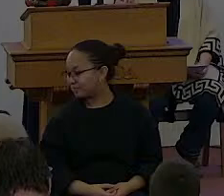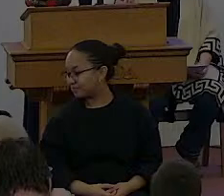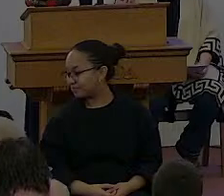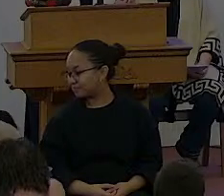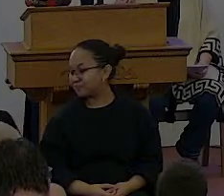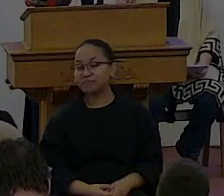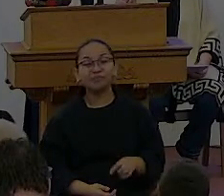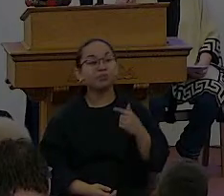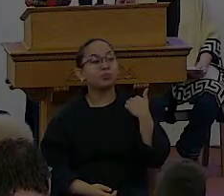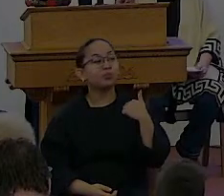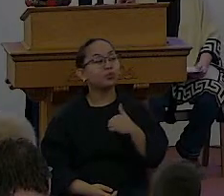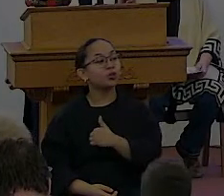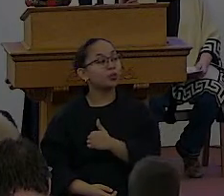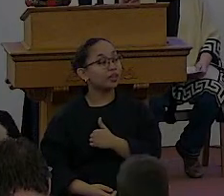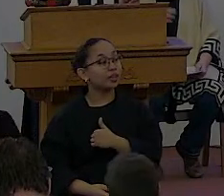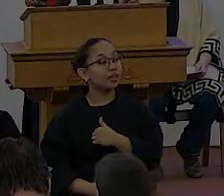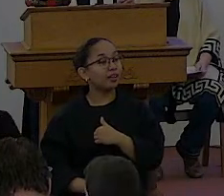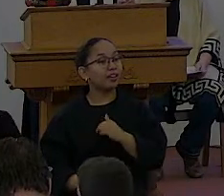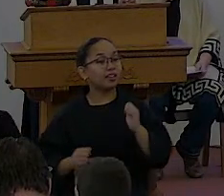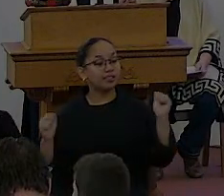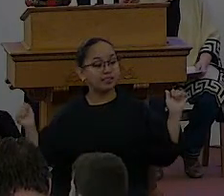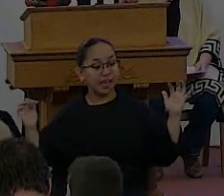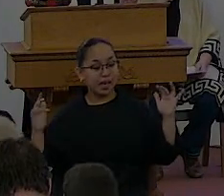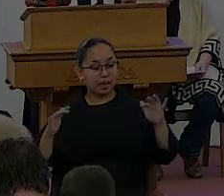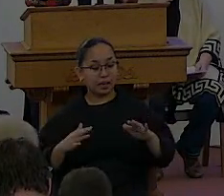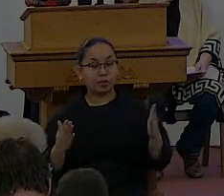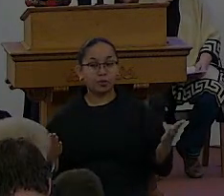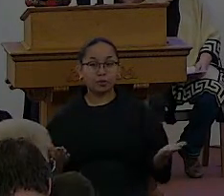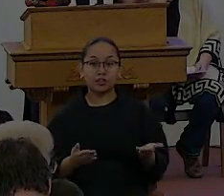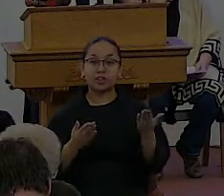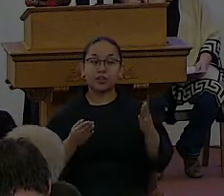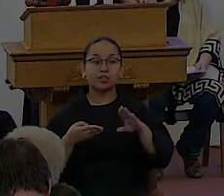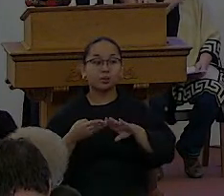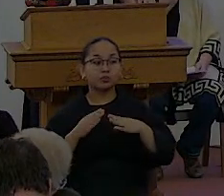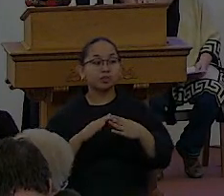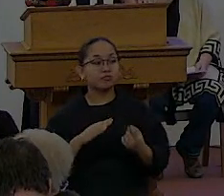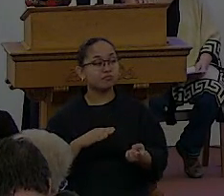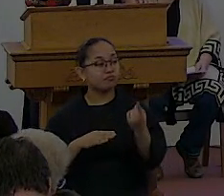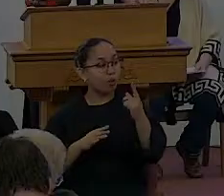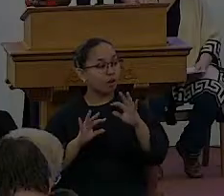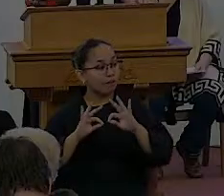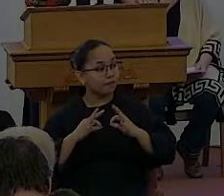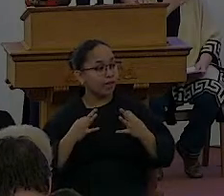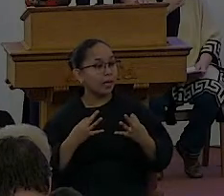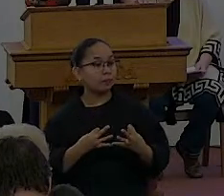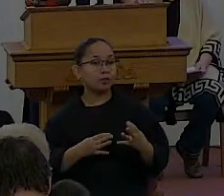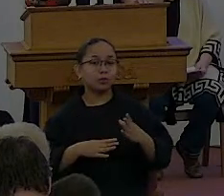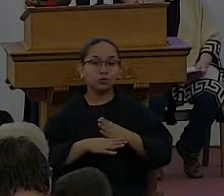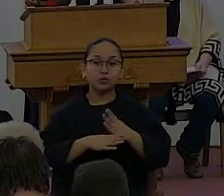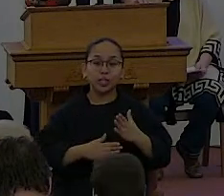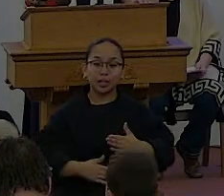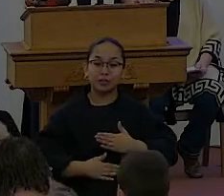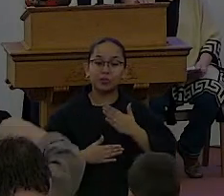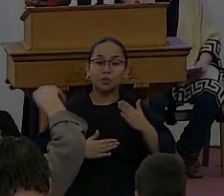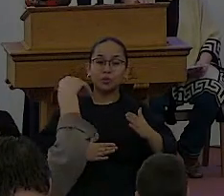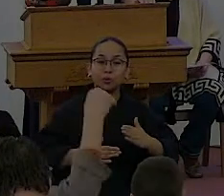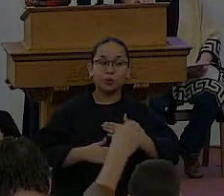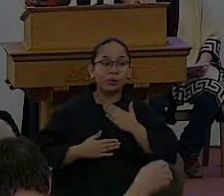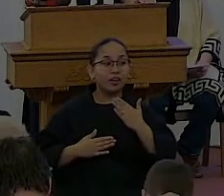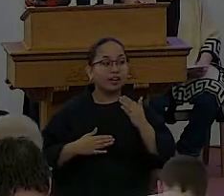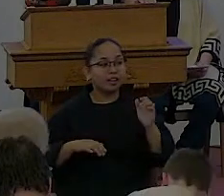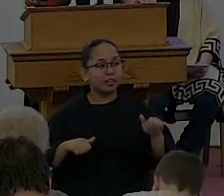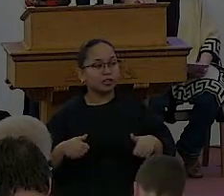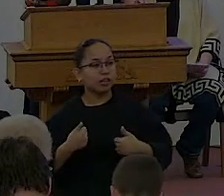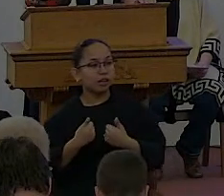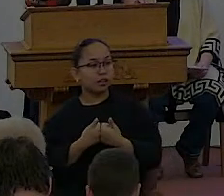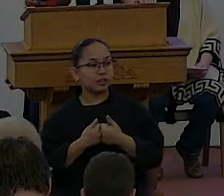We gather here as a community, one family to share in the joys of life and the challenges we